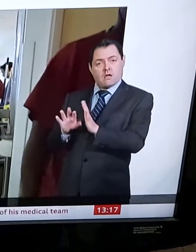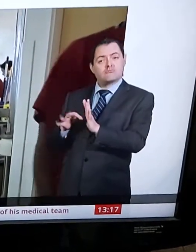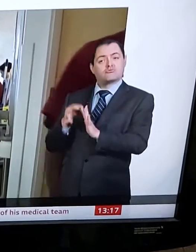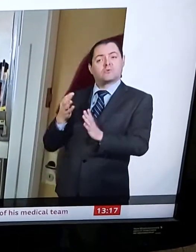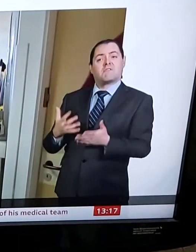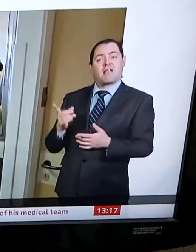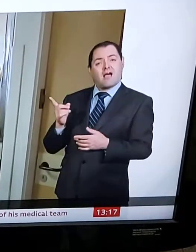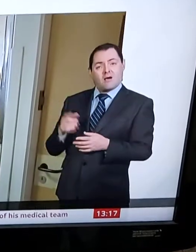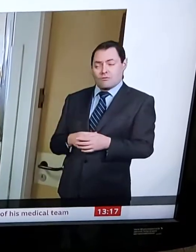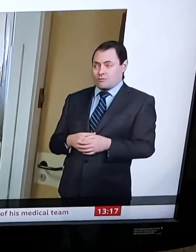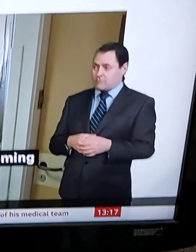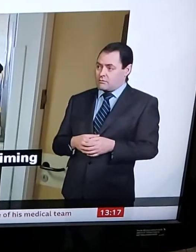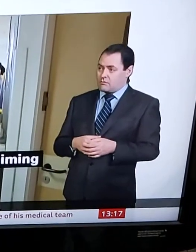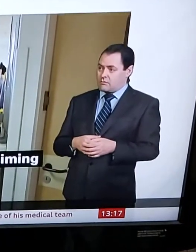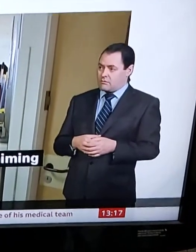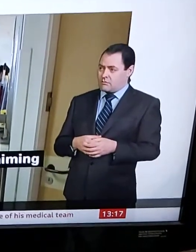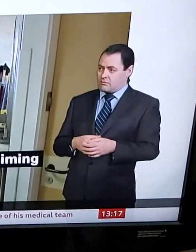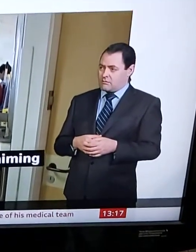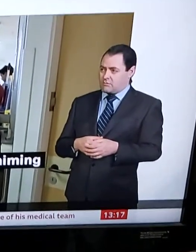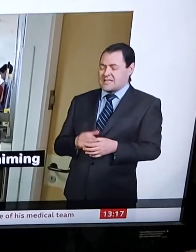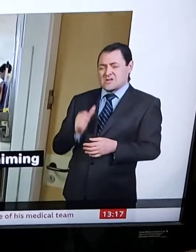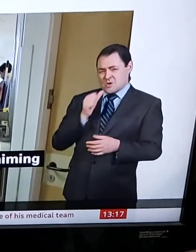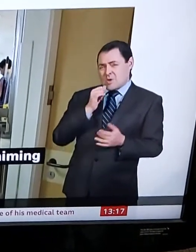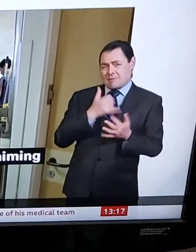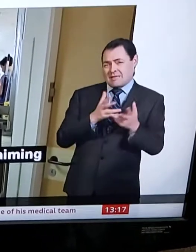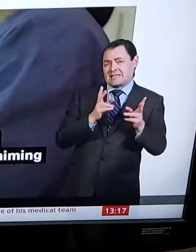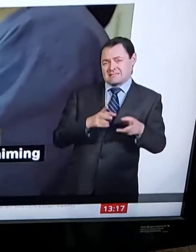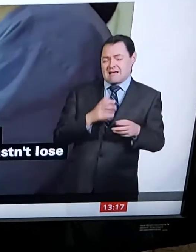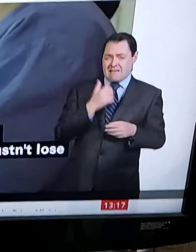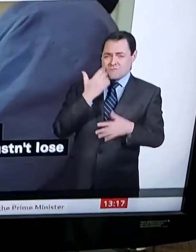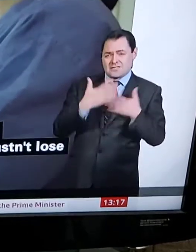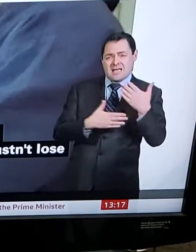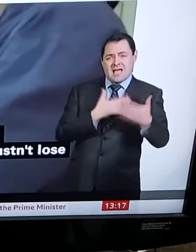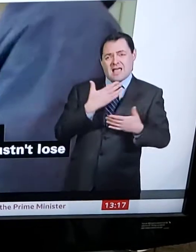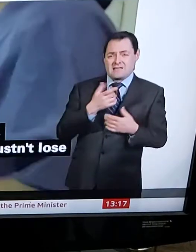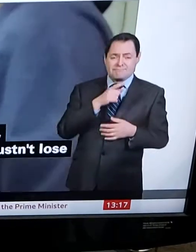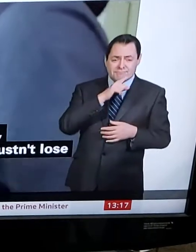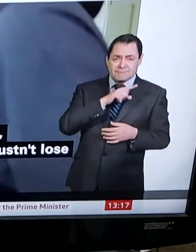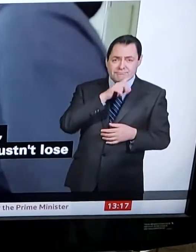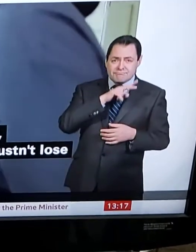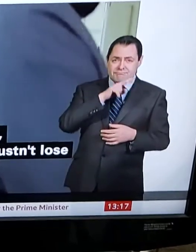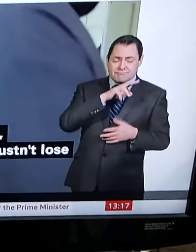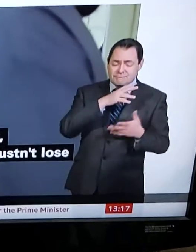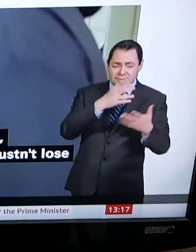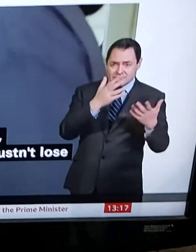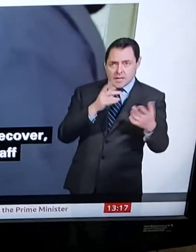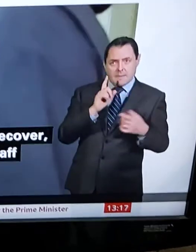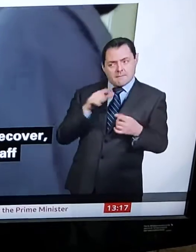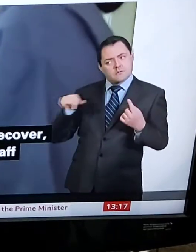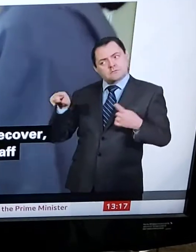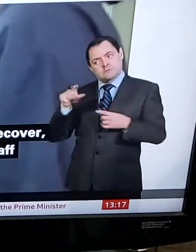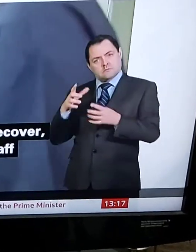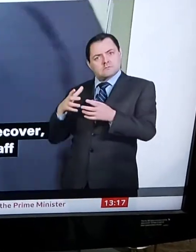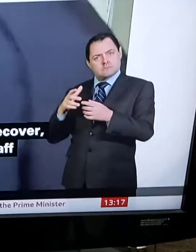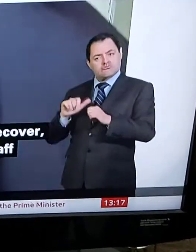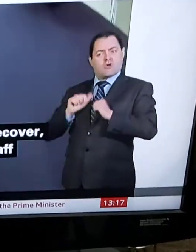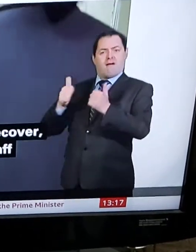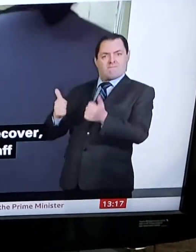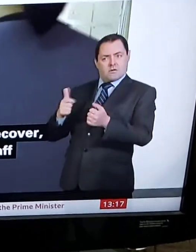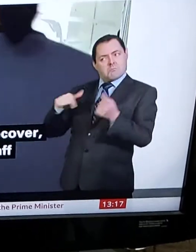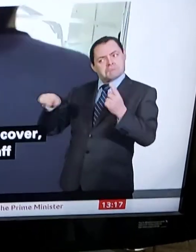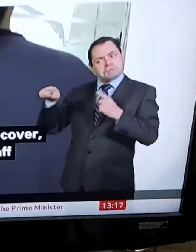of the virus, which is claiming hundreds of lives a day, the hospital says we mustn't lose sight of all those who recover and